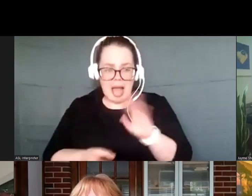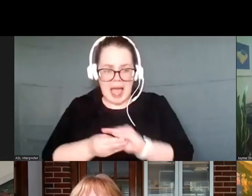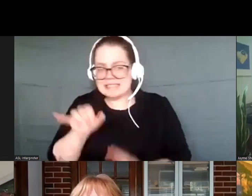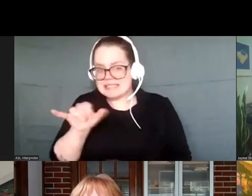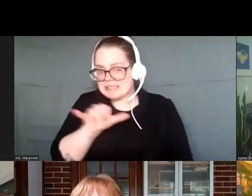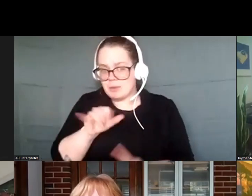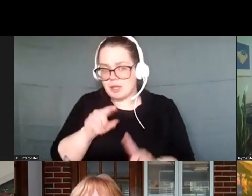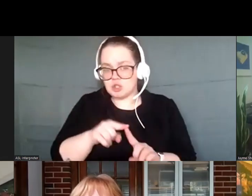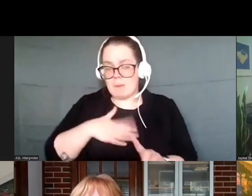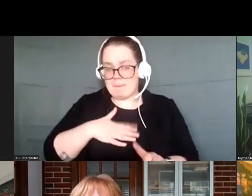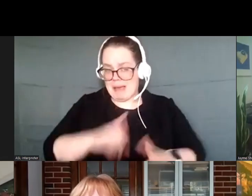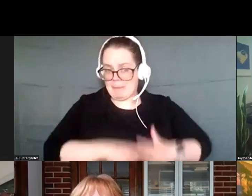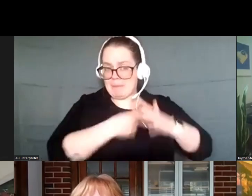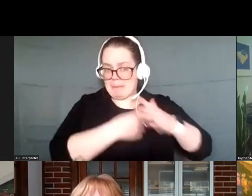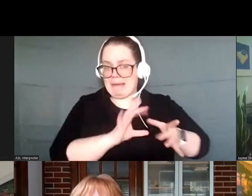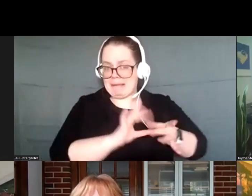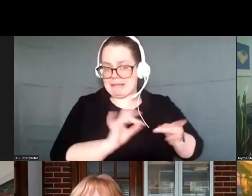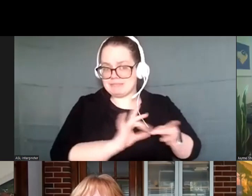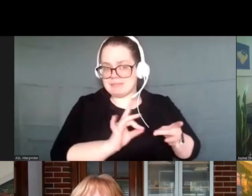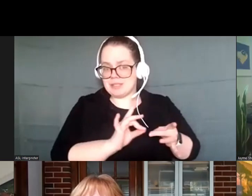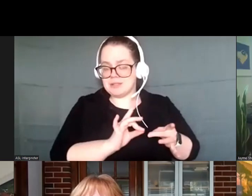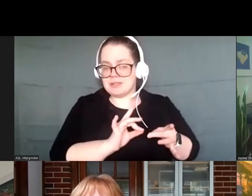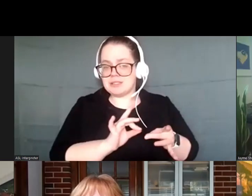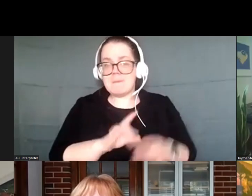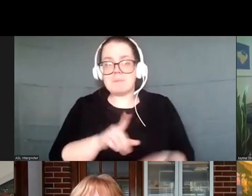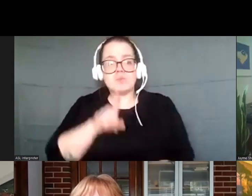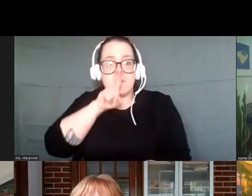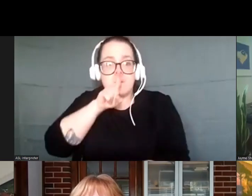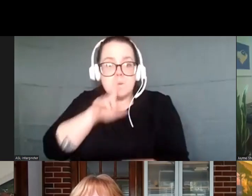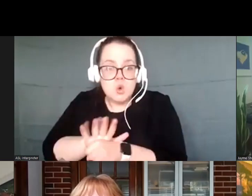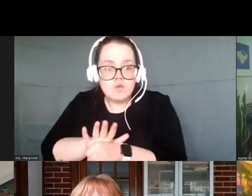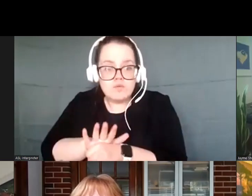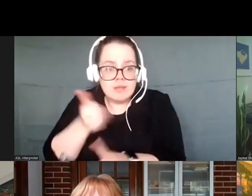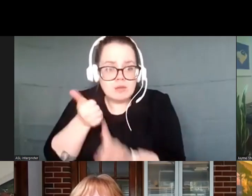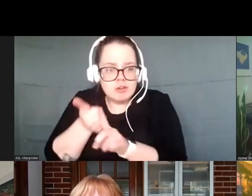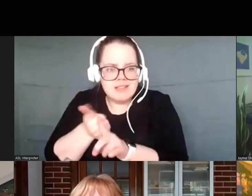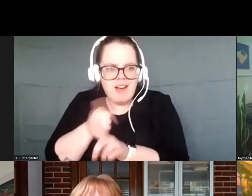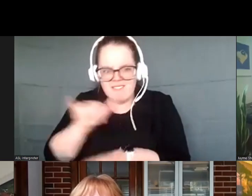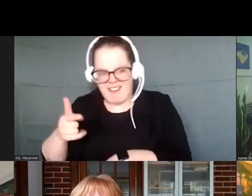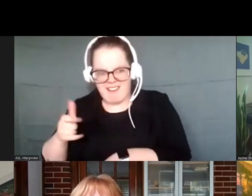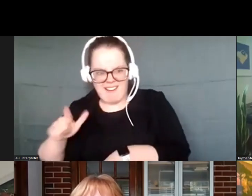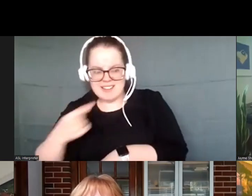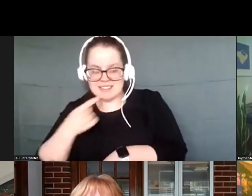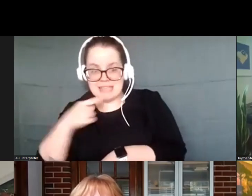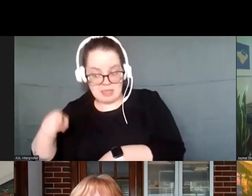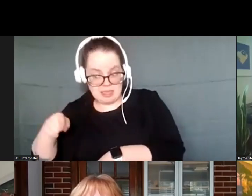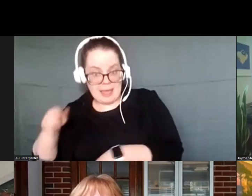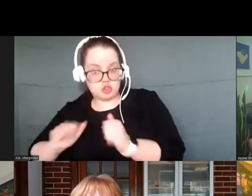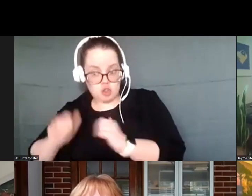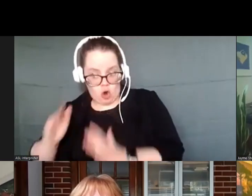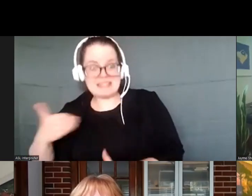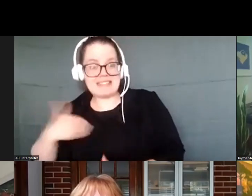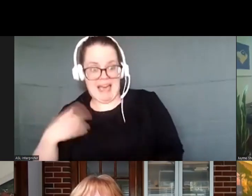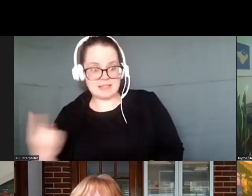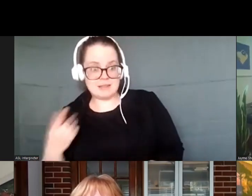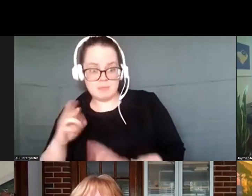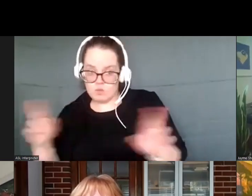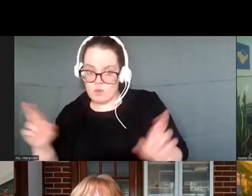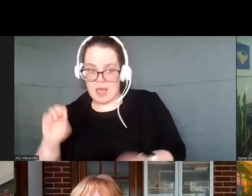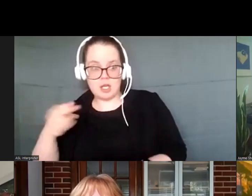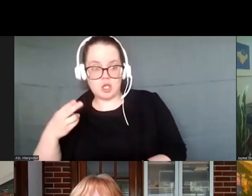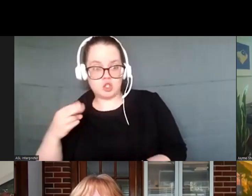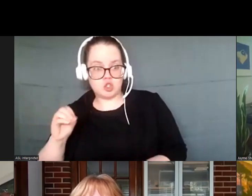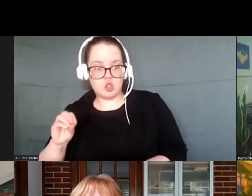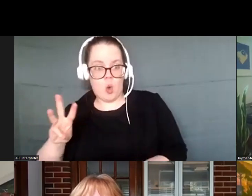with, proving yourself, you know, as Gail said, this artist had something in Showtime before they started, you